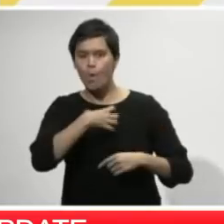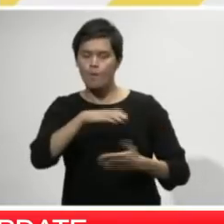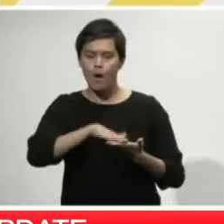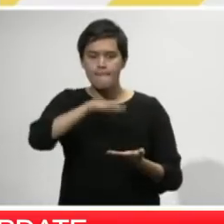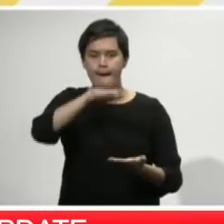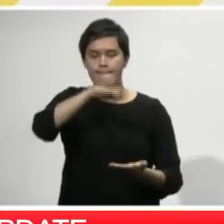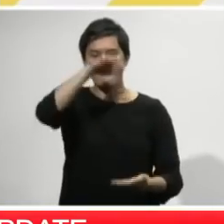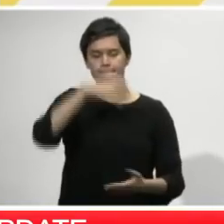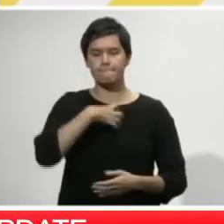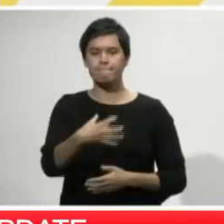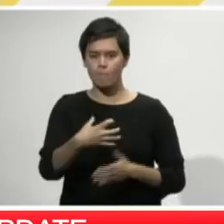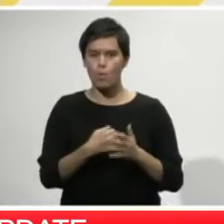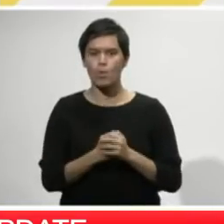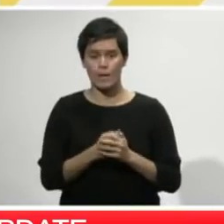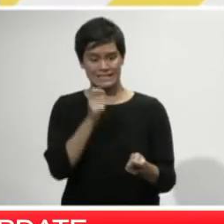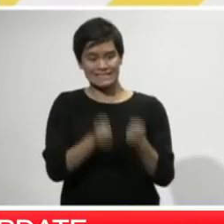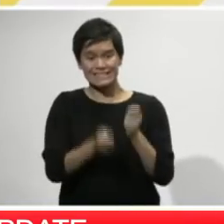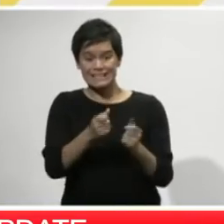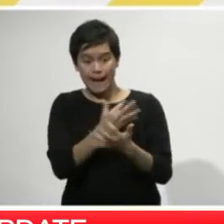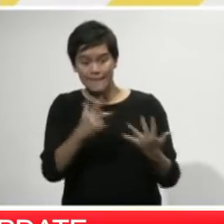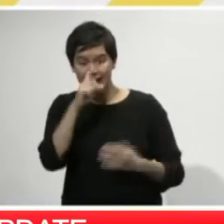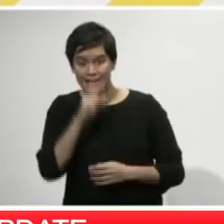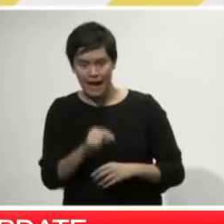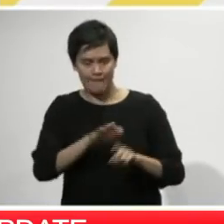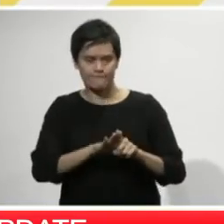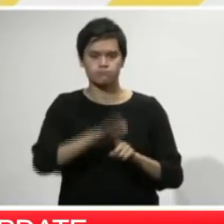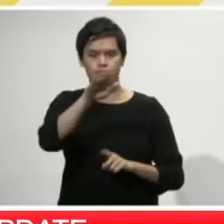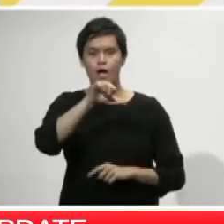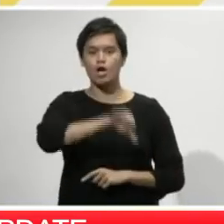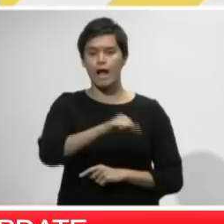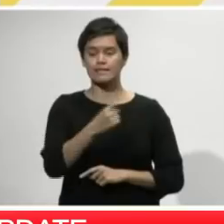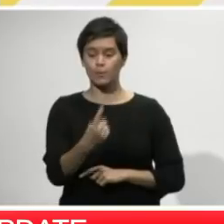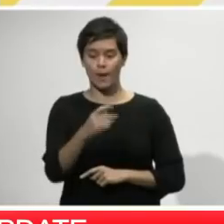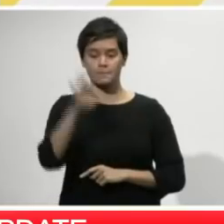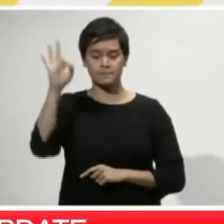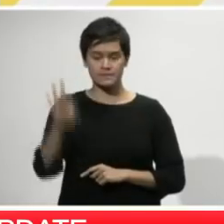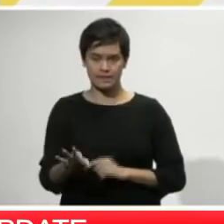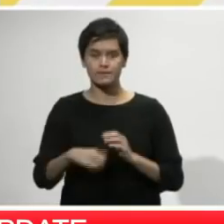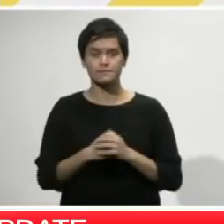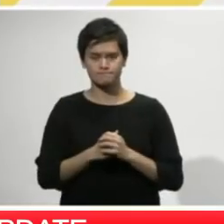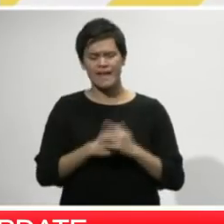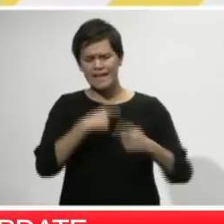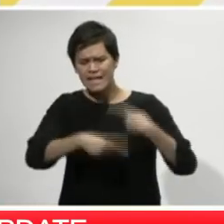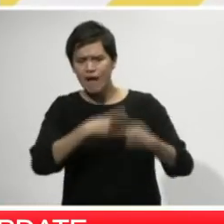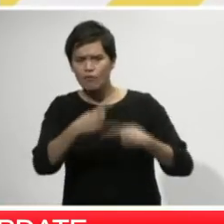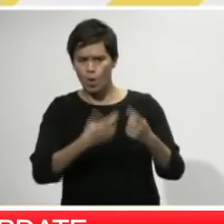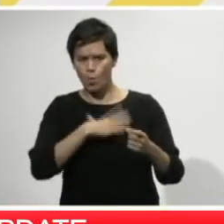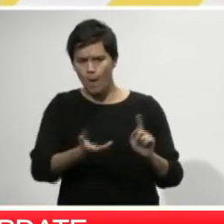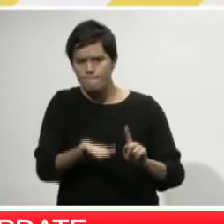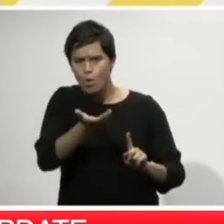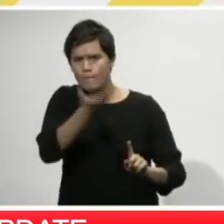seen a 91% increase in that testing capacity and are working to continue to build that. It is